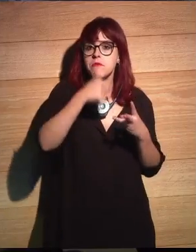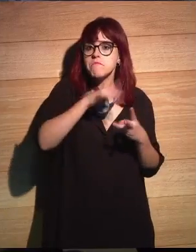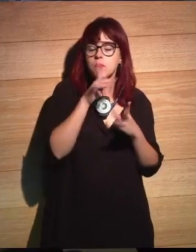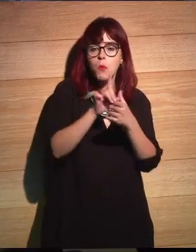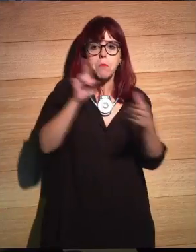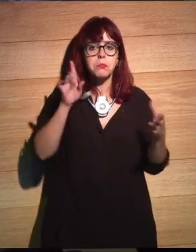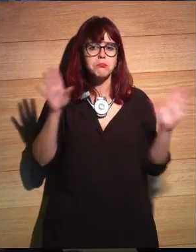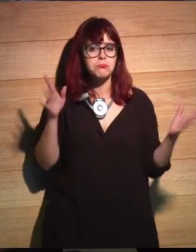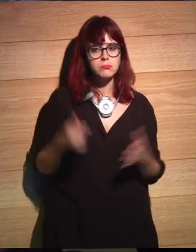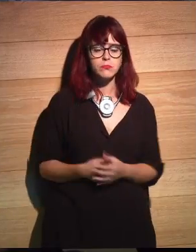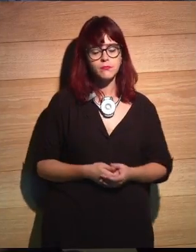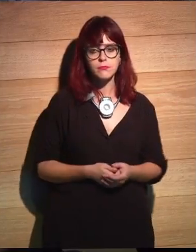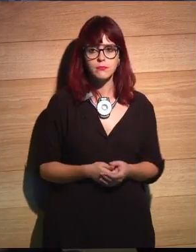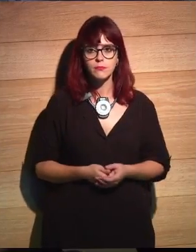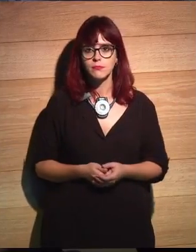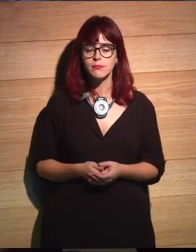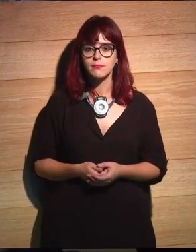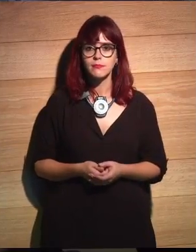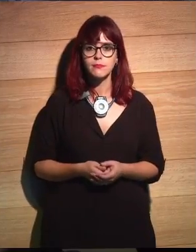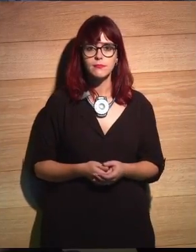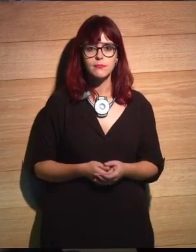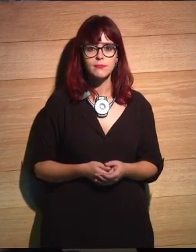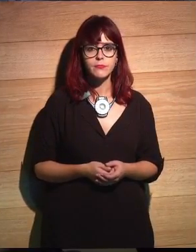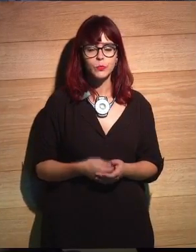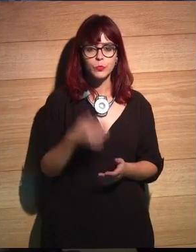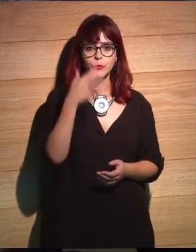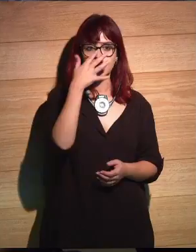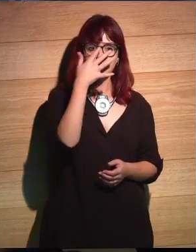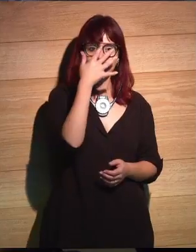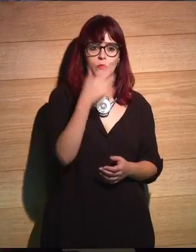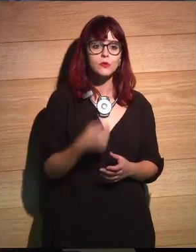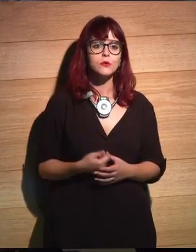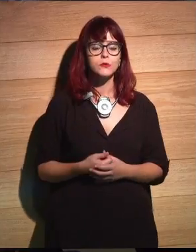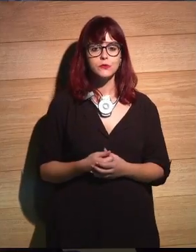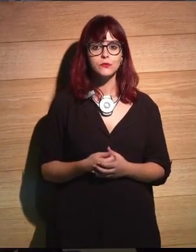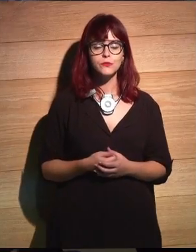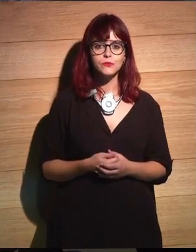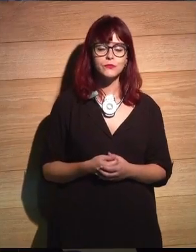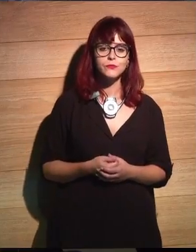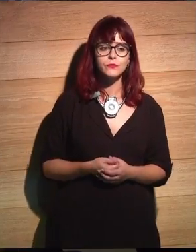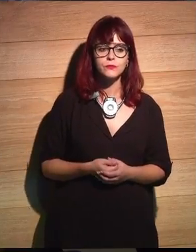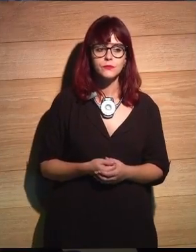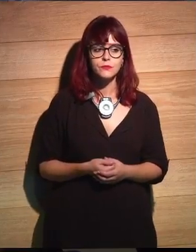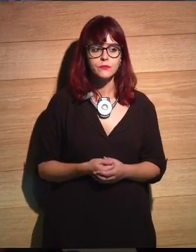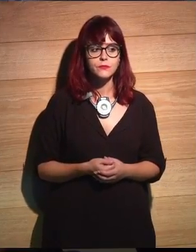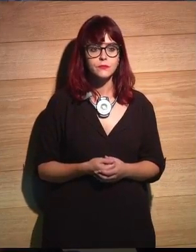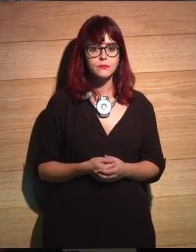denounce, or should he or she stay on a margin and leave it aside?